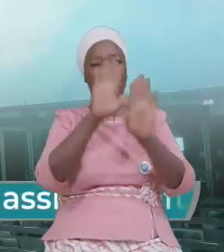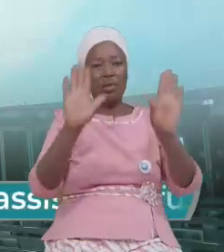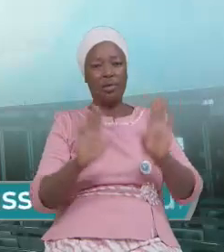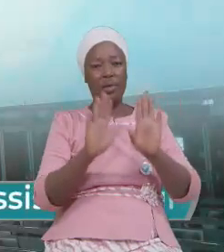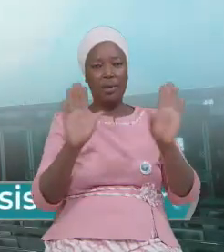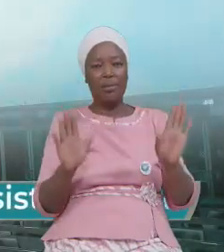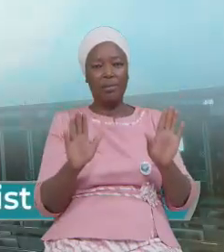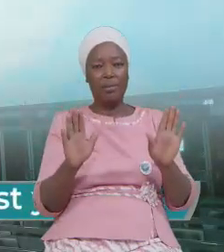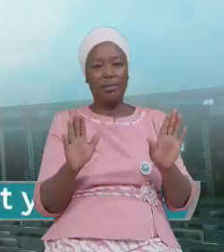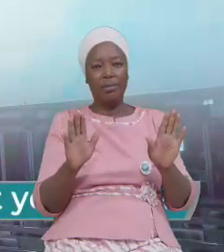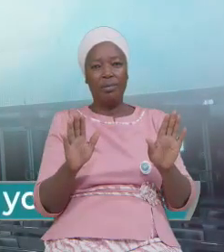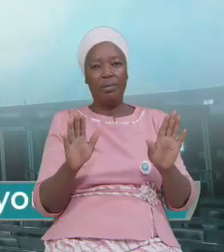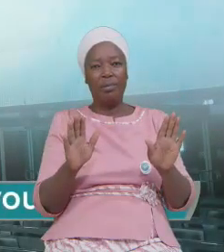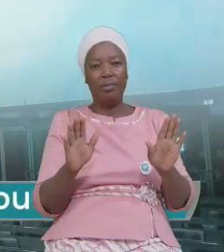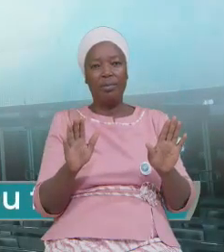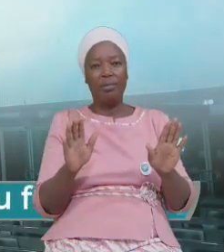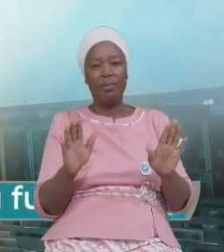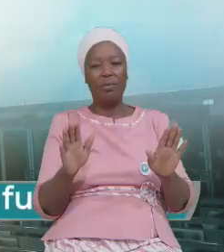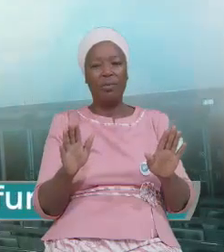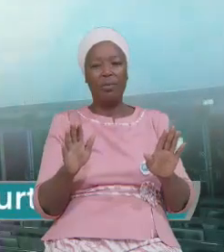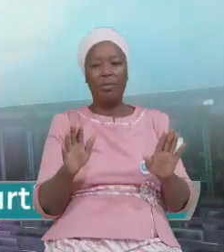More details about this will be sent to you.